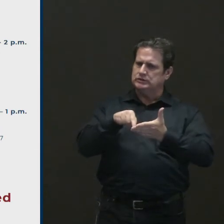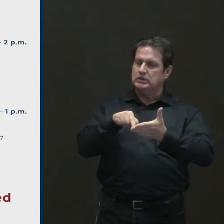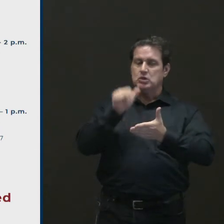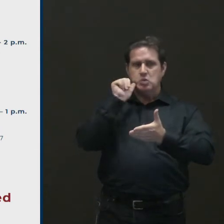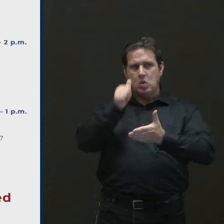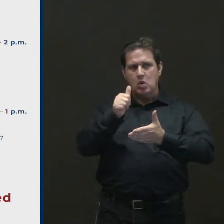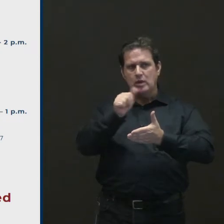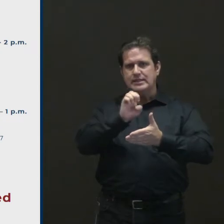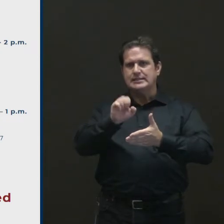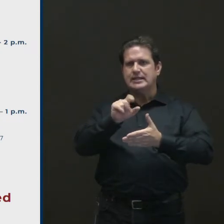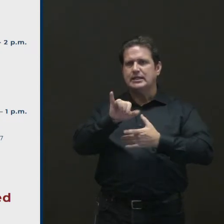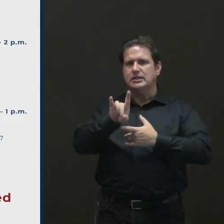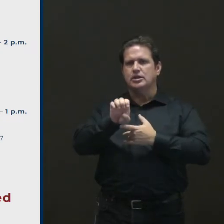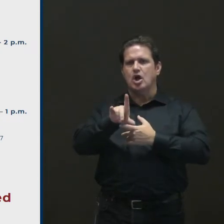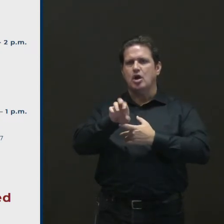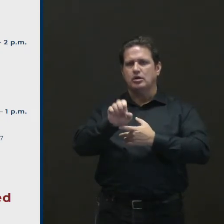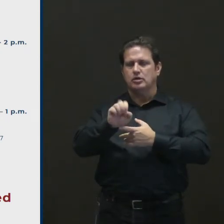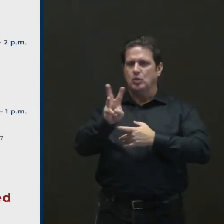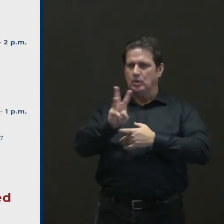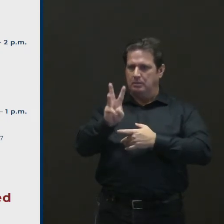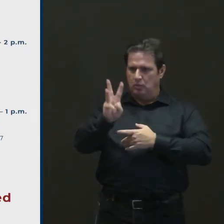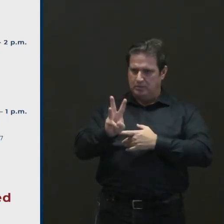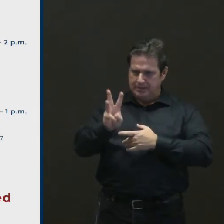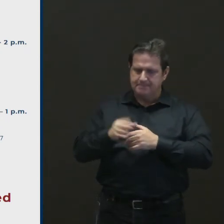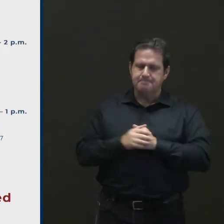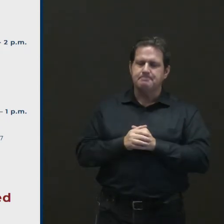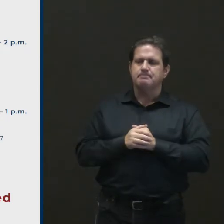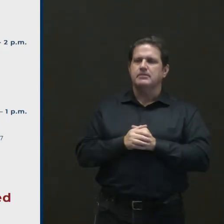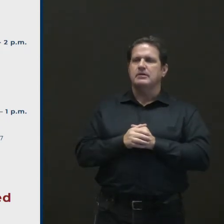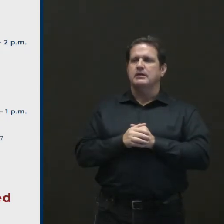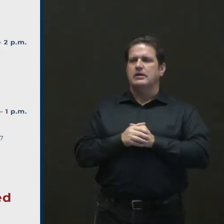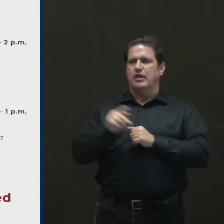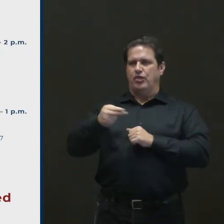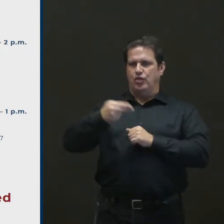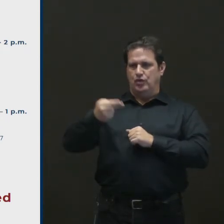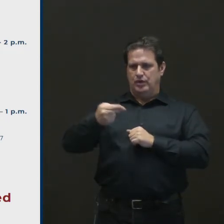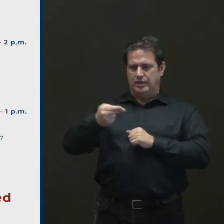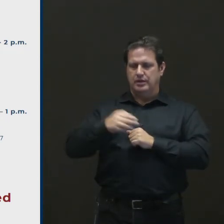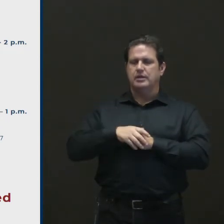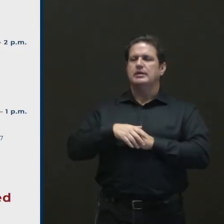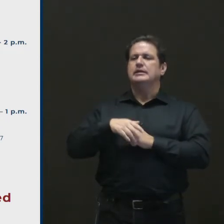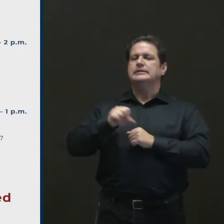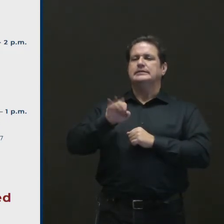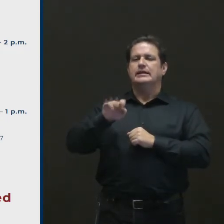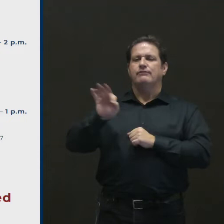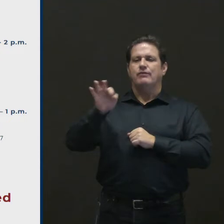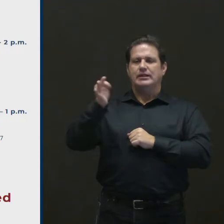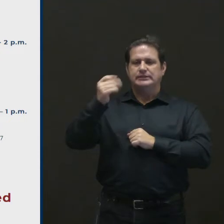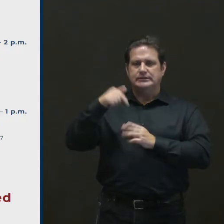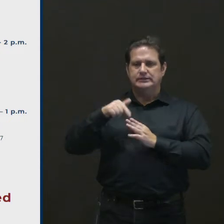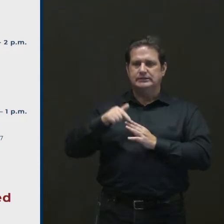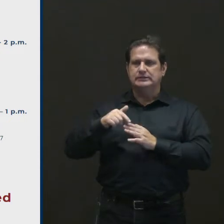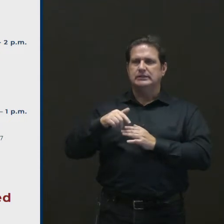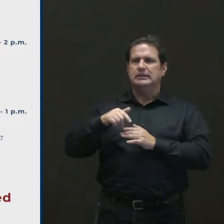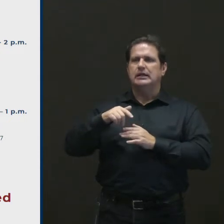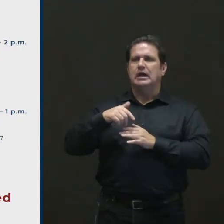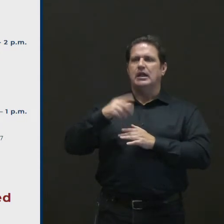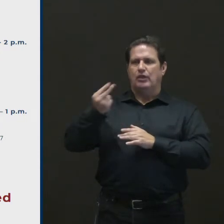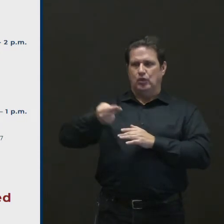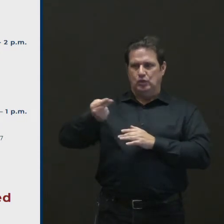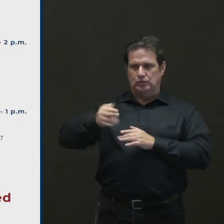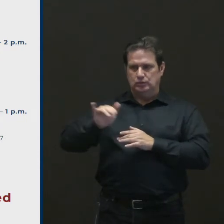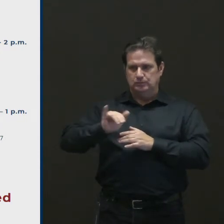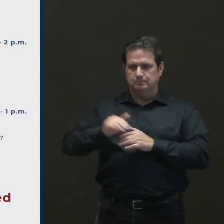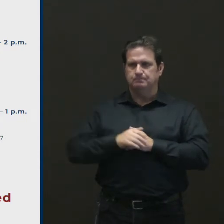we'll be at Eastside Charter in Wilmington, Kingswood Community Center on Thursday. St. Francis has a walk-up event as well on